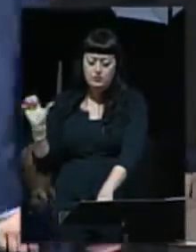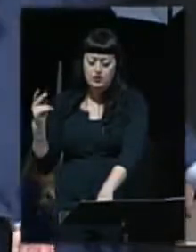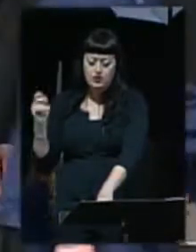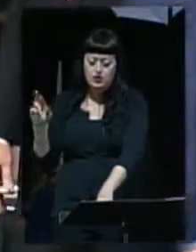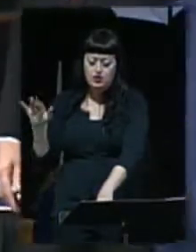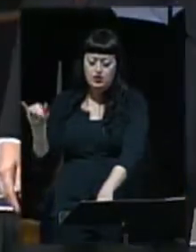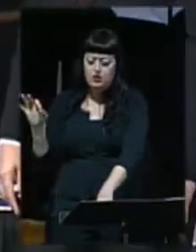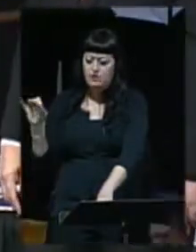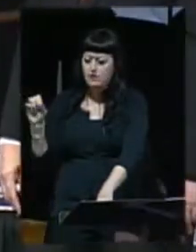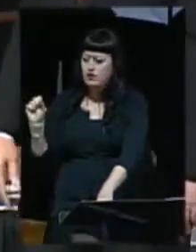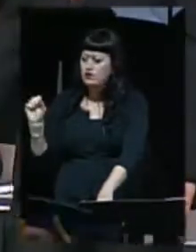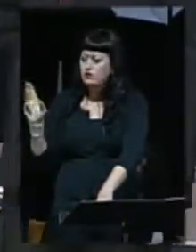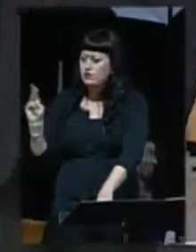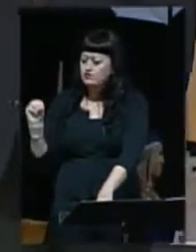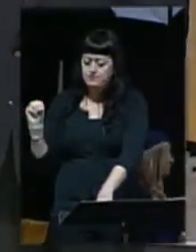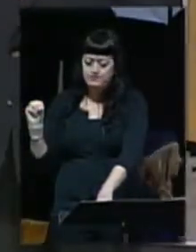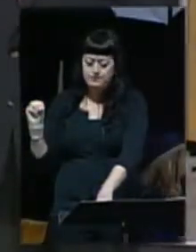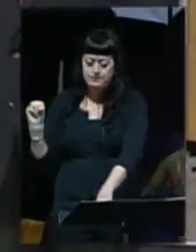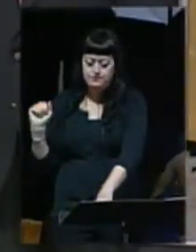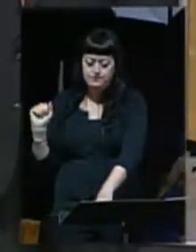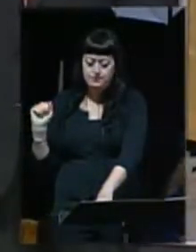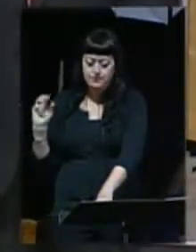Zachary Fossum.